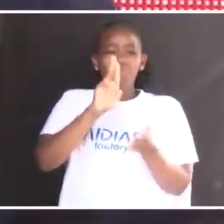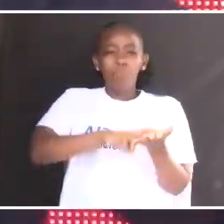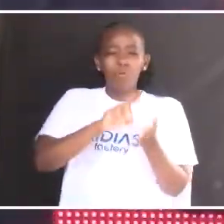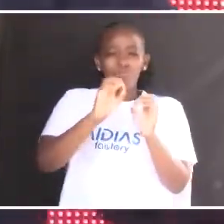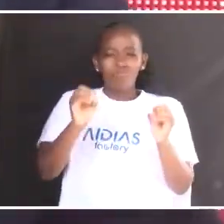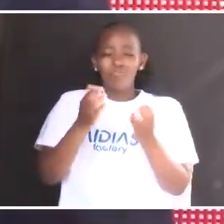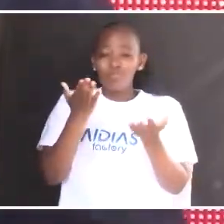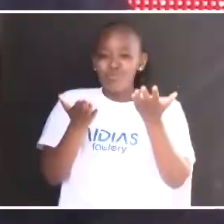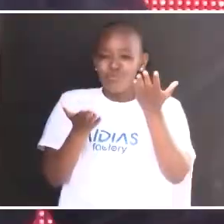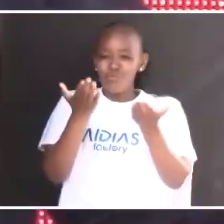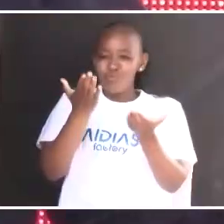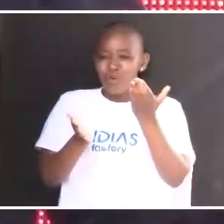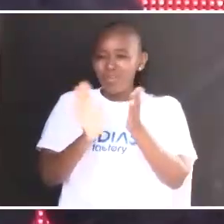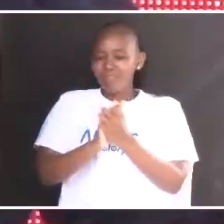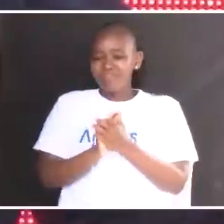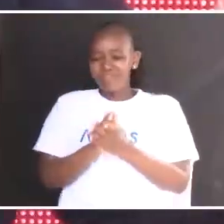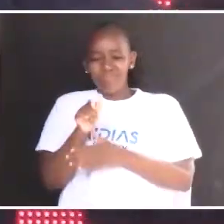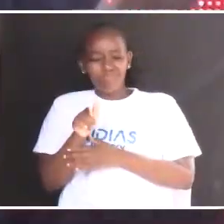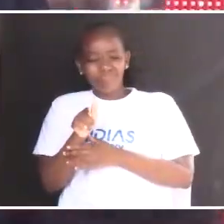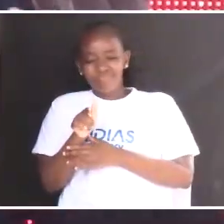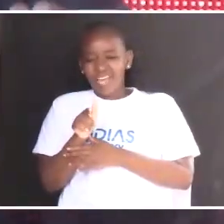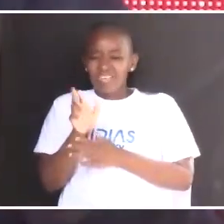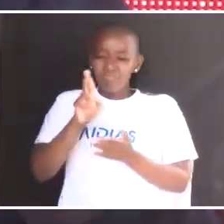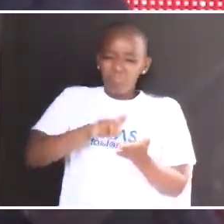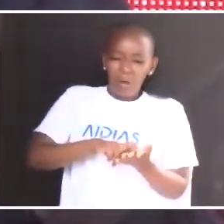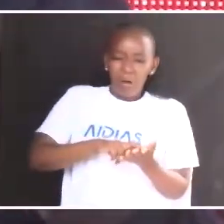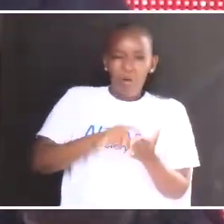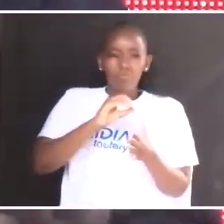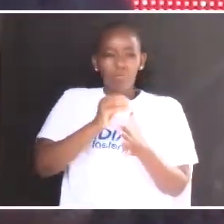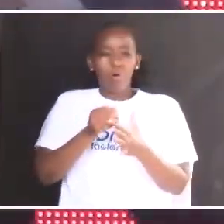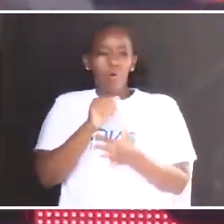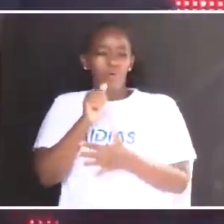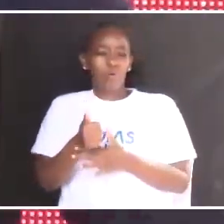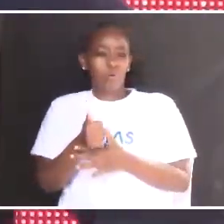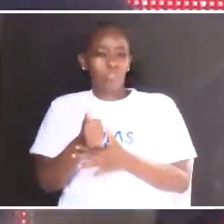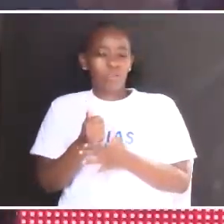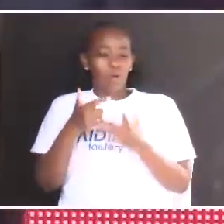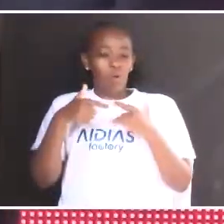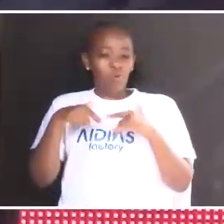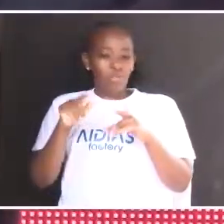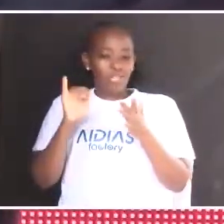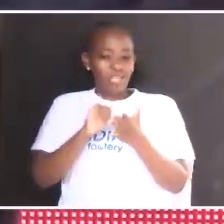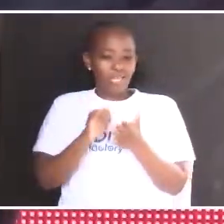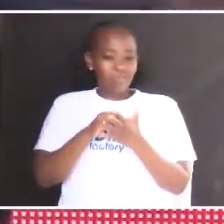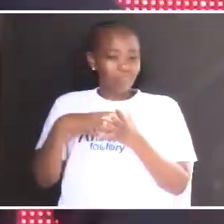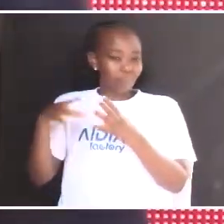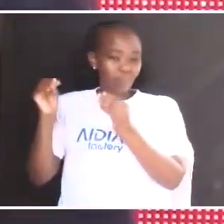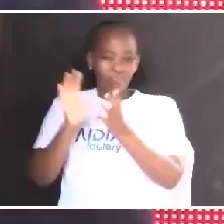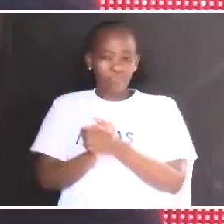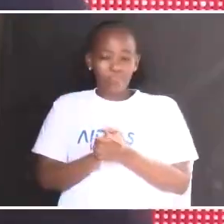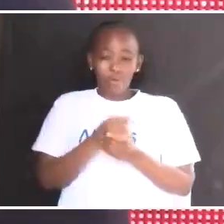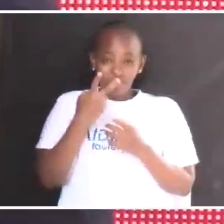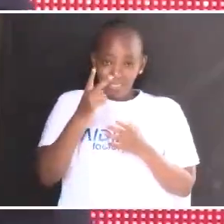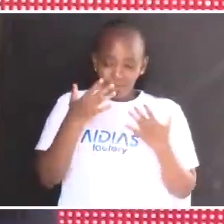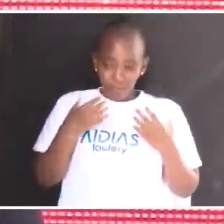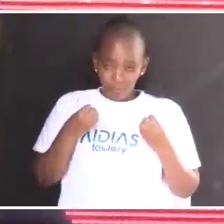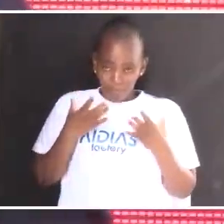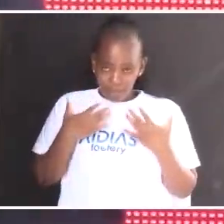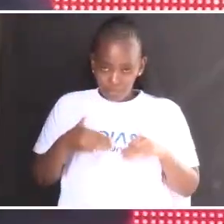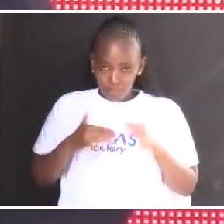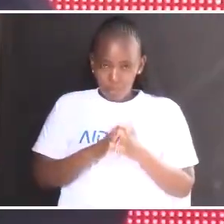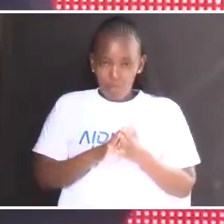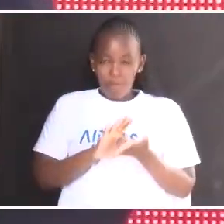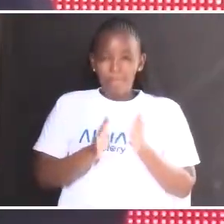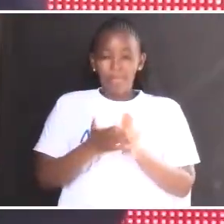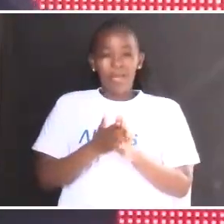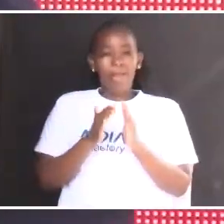weigh, do I take action on this one, and which kind of an action do I take, or you let it go. We have seen a lot of people who have actually become